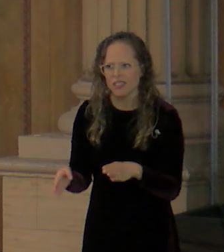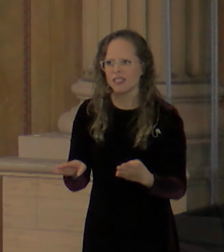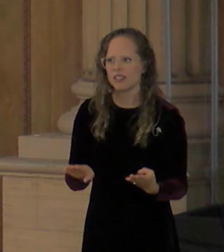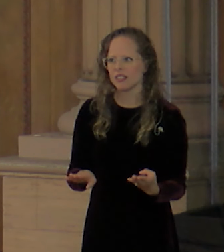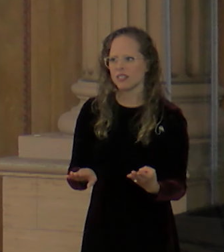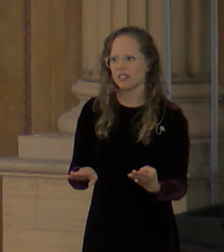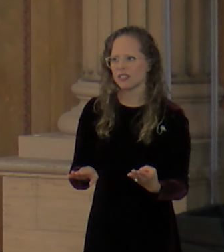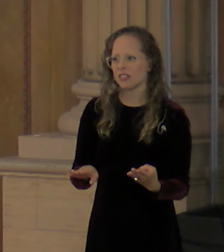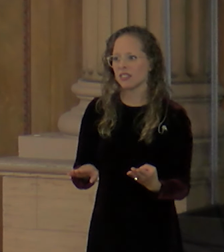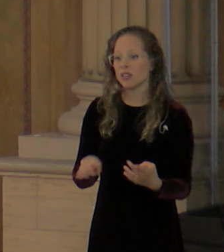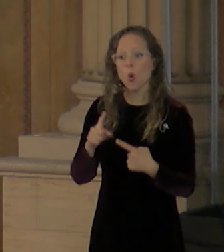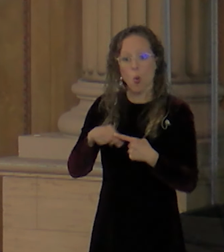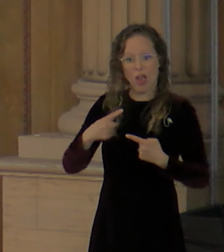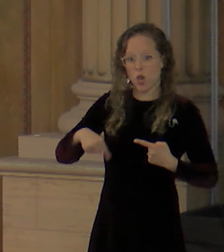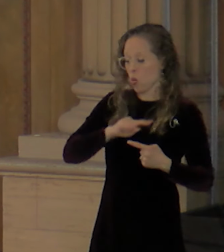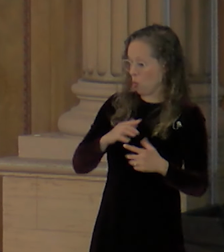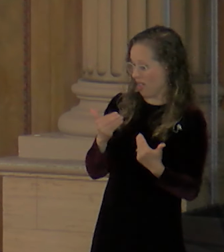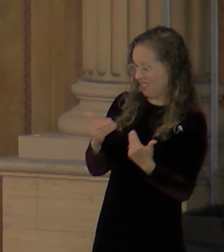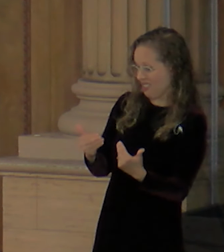evil than I ever would have known.